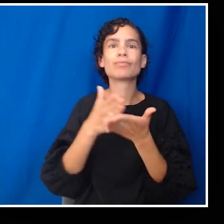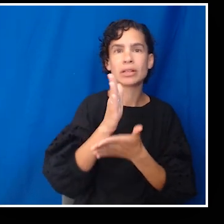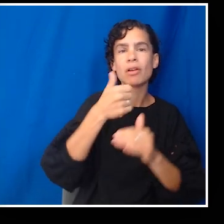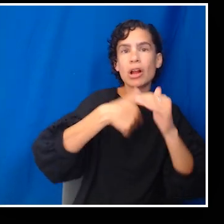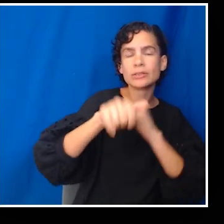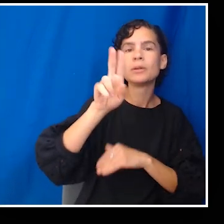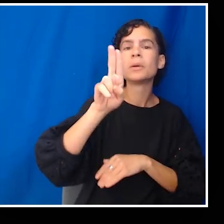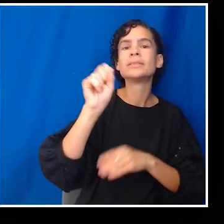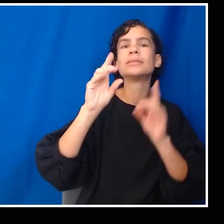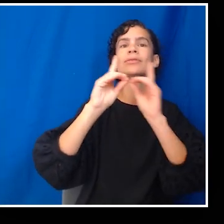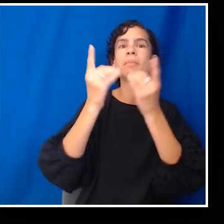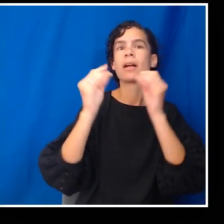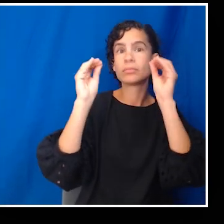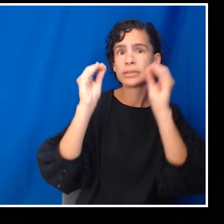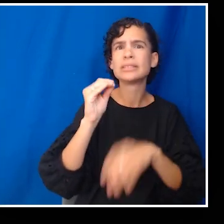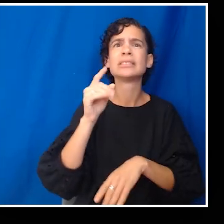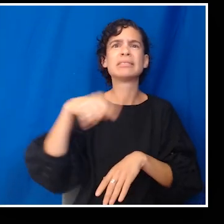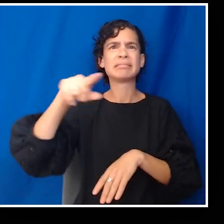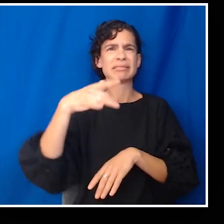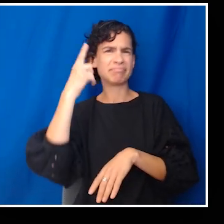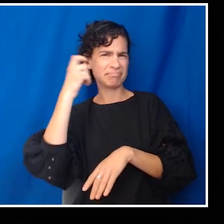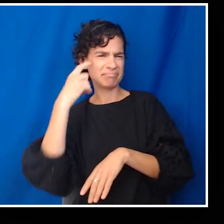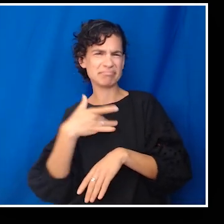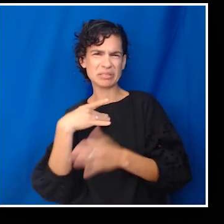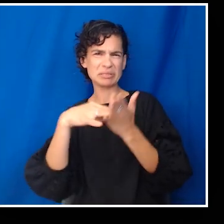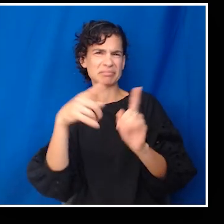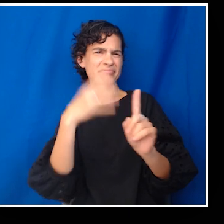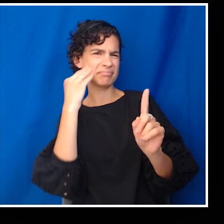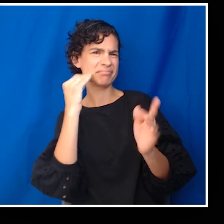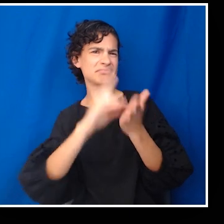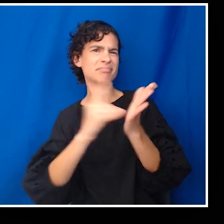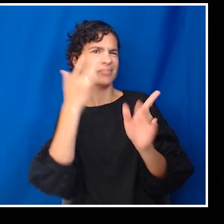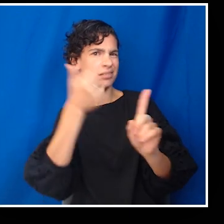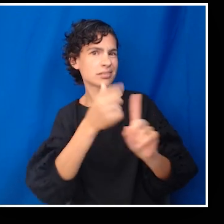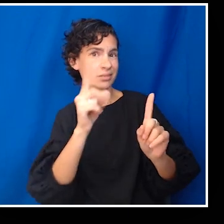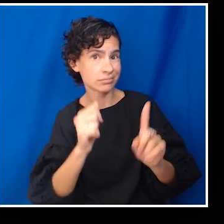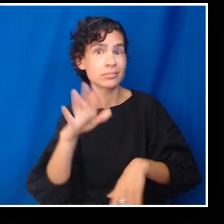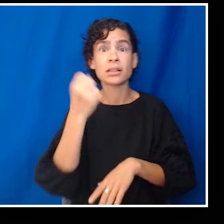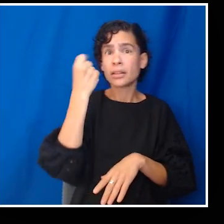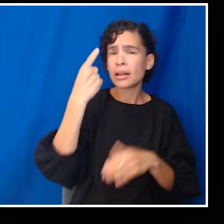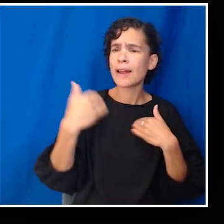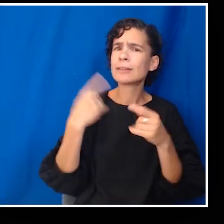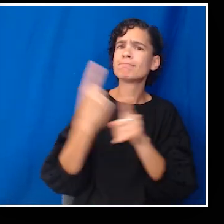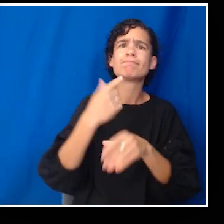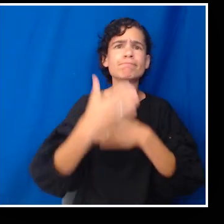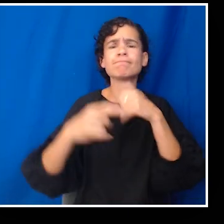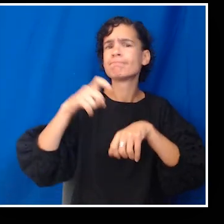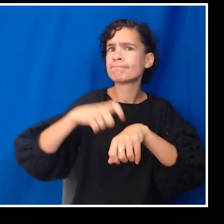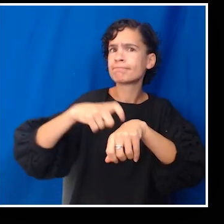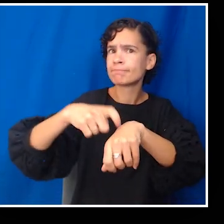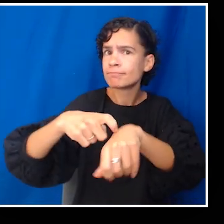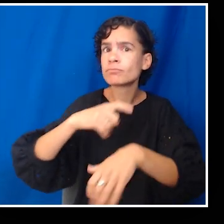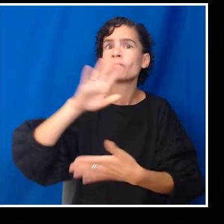at the U.S. Department of Education if they believe they're being discriminated against because of their disability. Remember, there are procedures